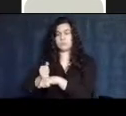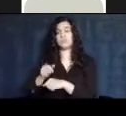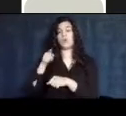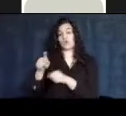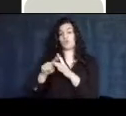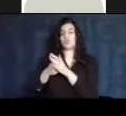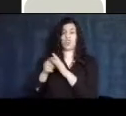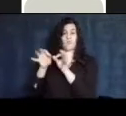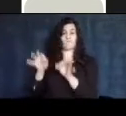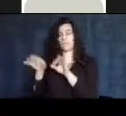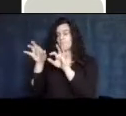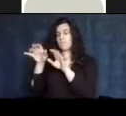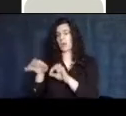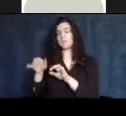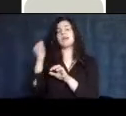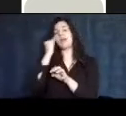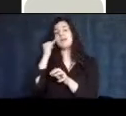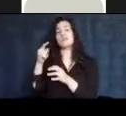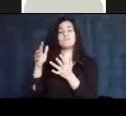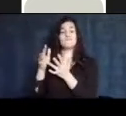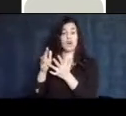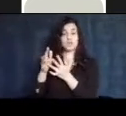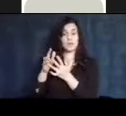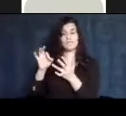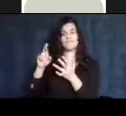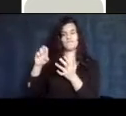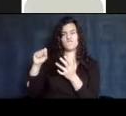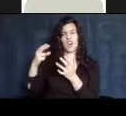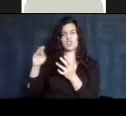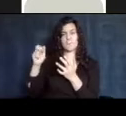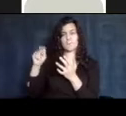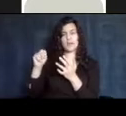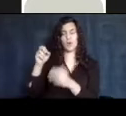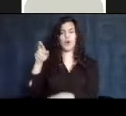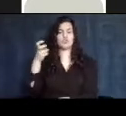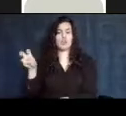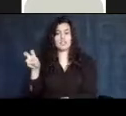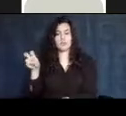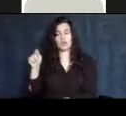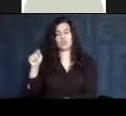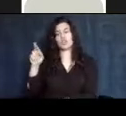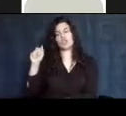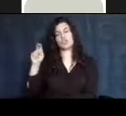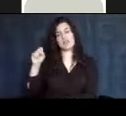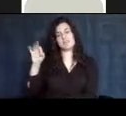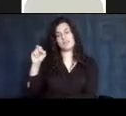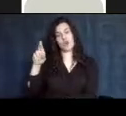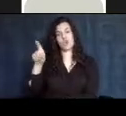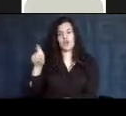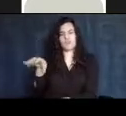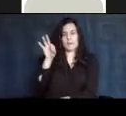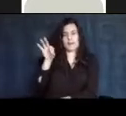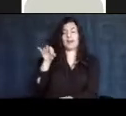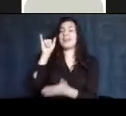You will select if you're a freshman or a transfer student. And that's important to know based on which orientation you're going to